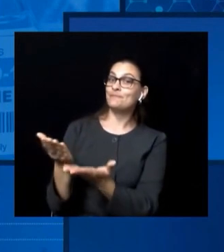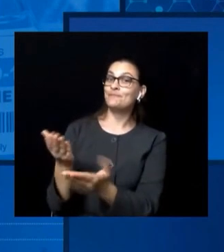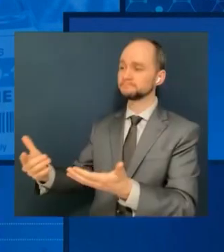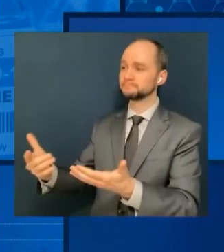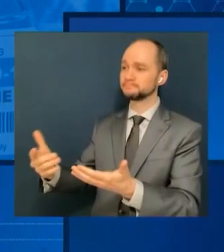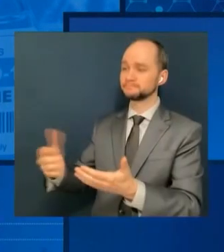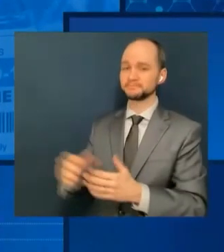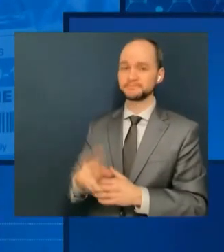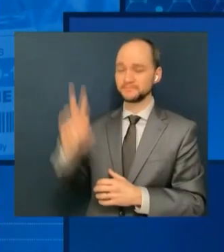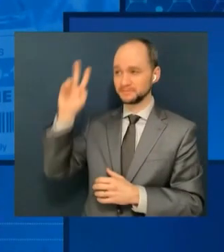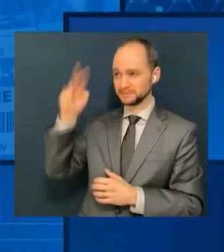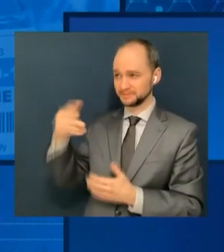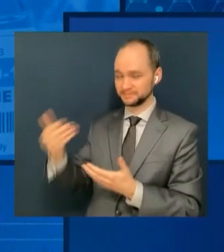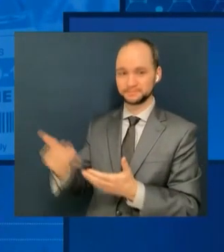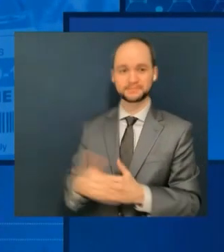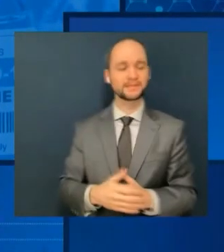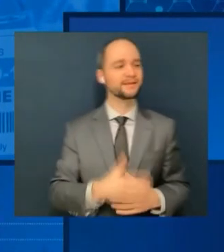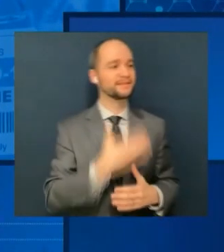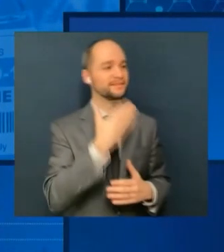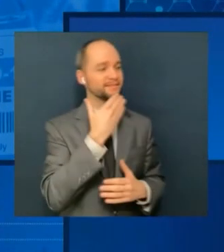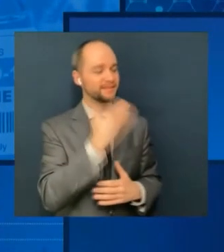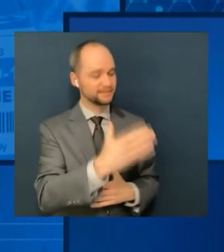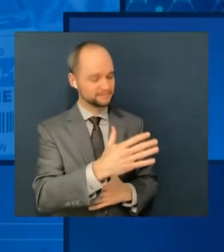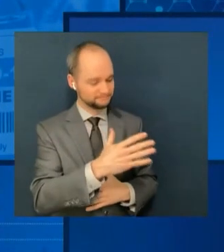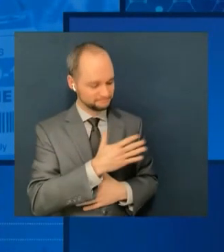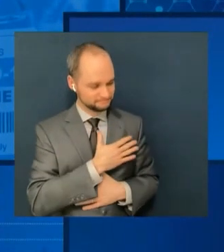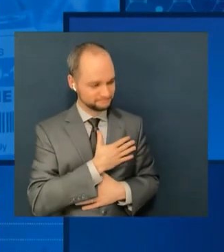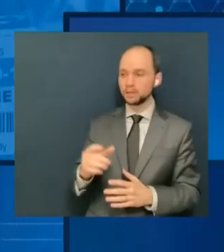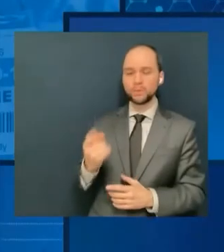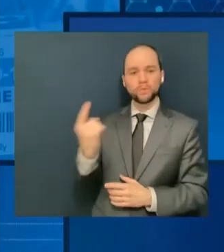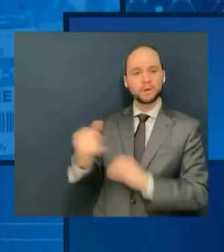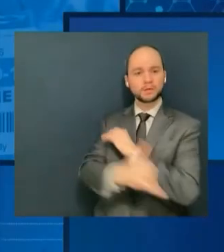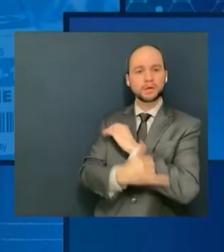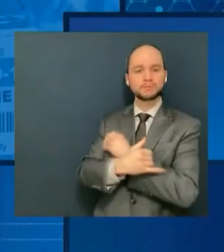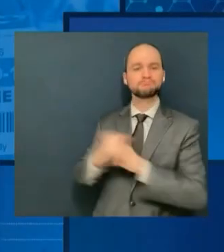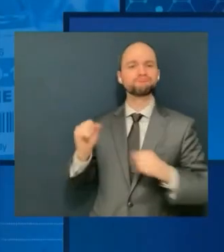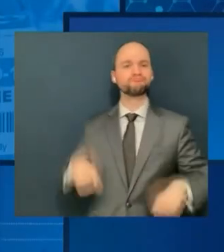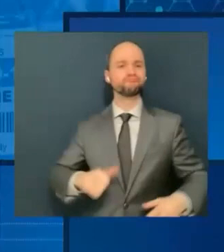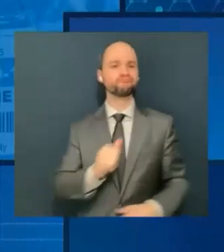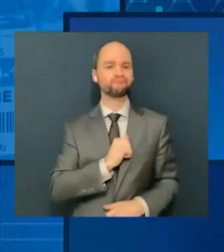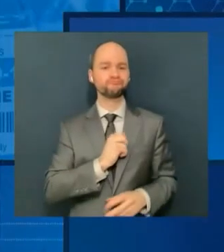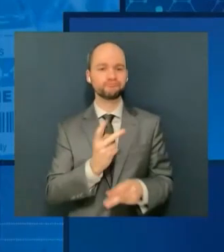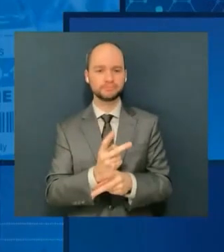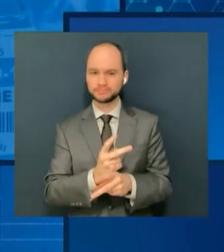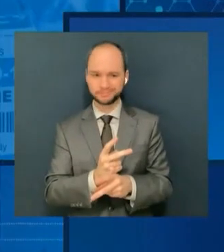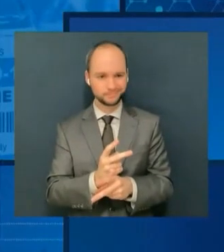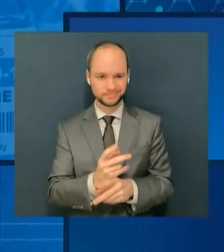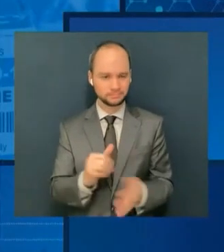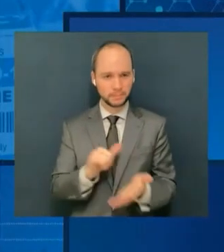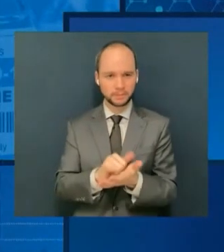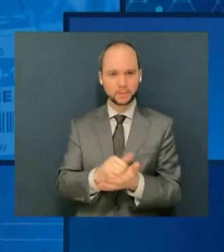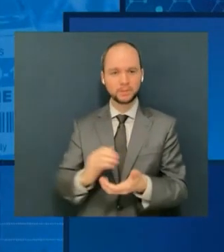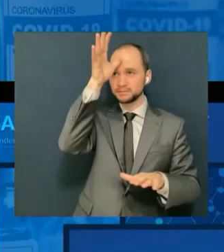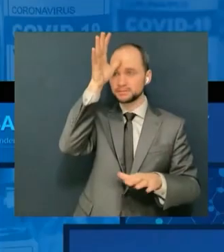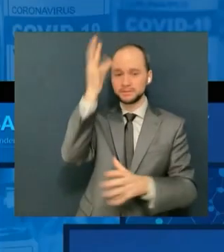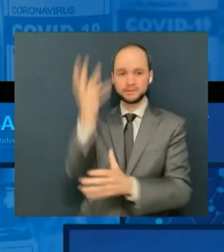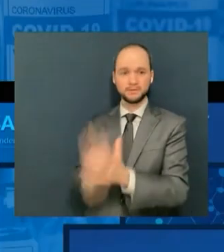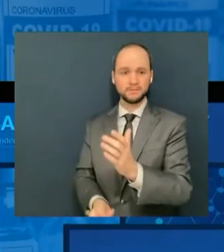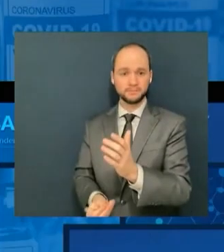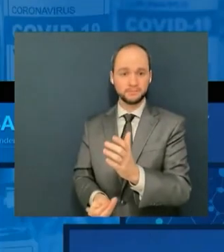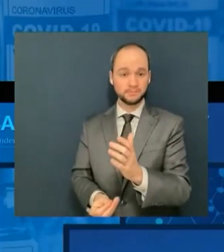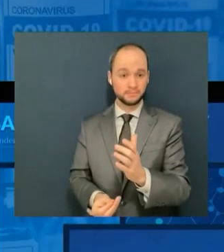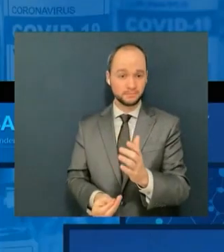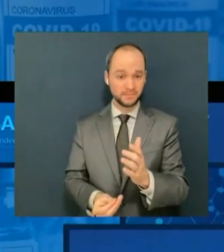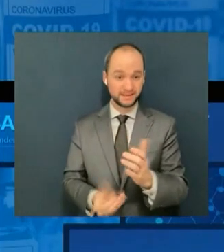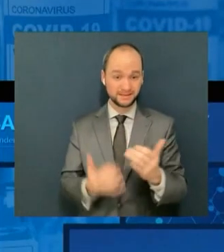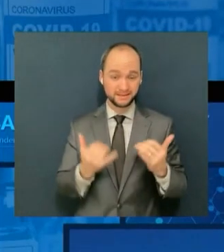resources to effectively tackle health crises going forward. Attending the summit, U.S. President Joe Biden appealed to world leaders for